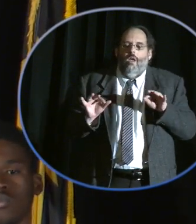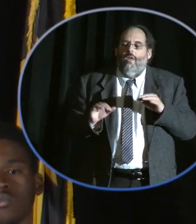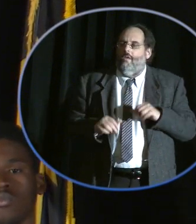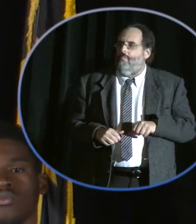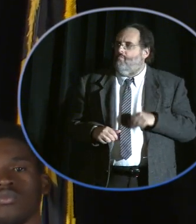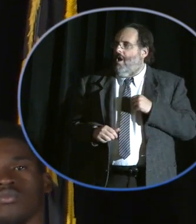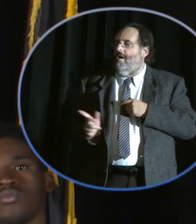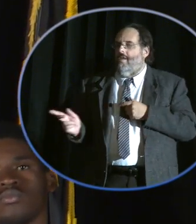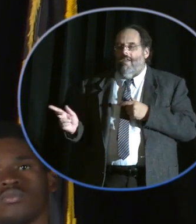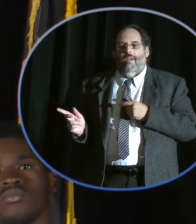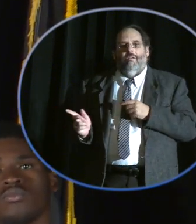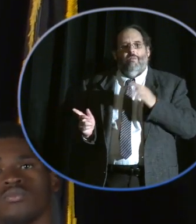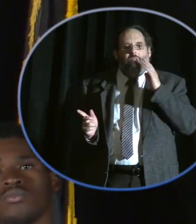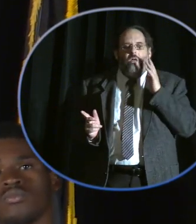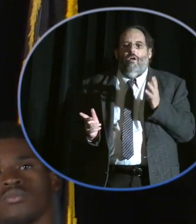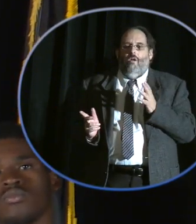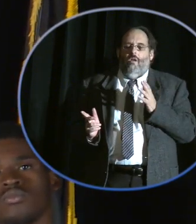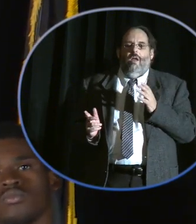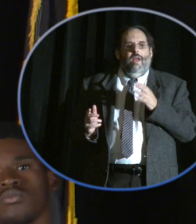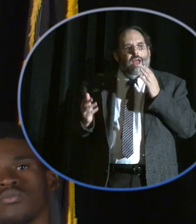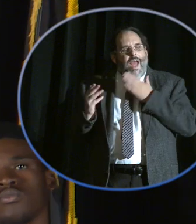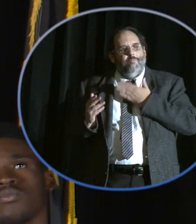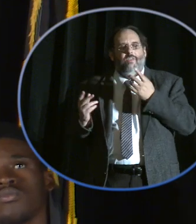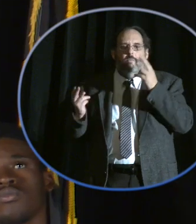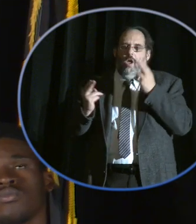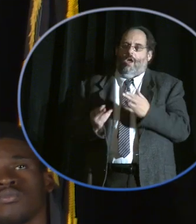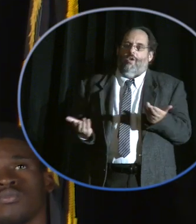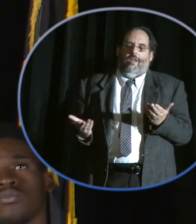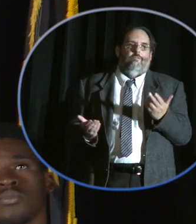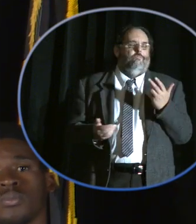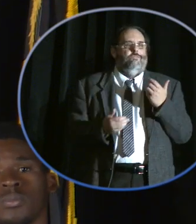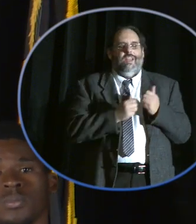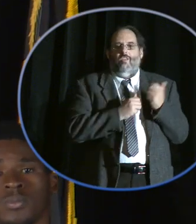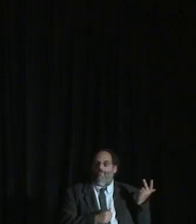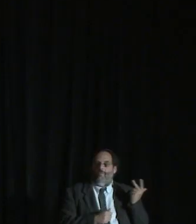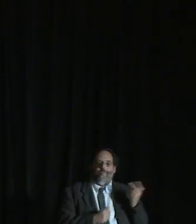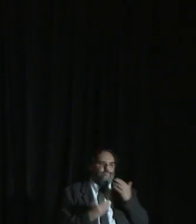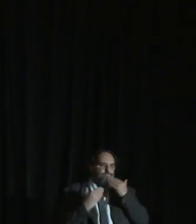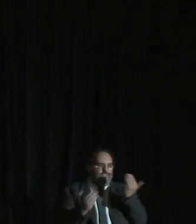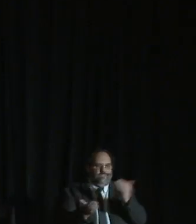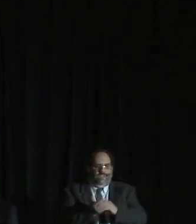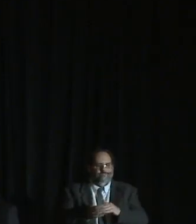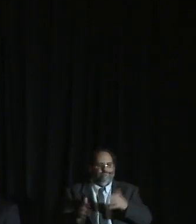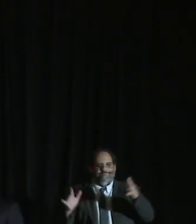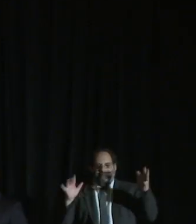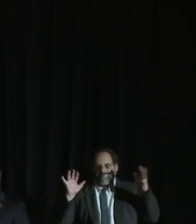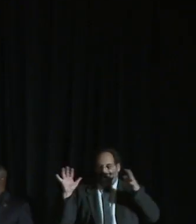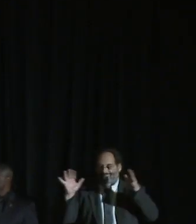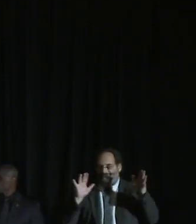thankful to be honored along myself, Joe, and Dr. Bunley. Thank you again.